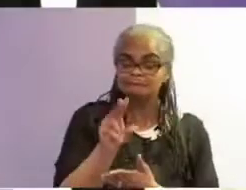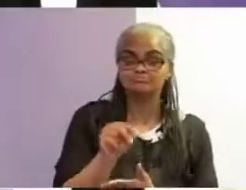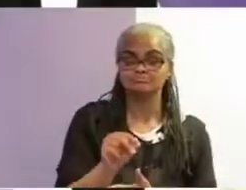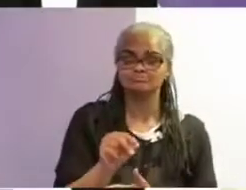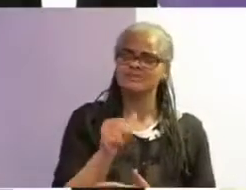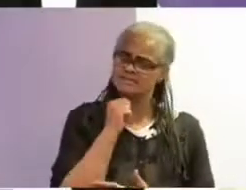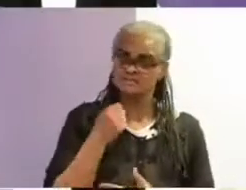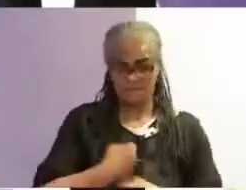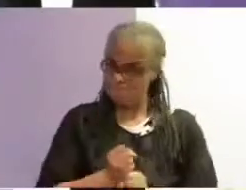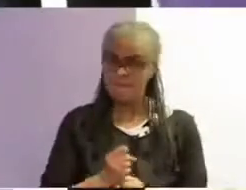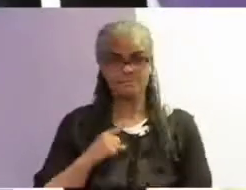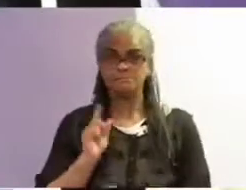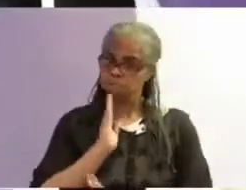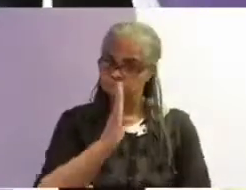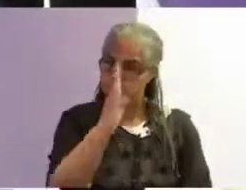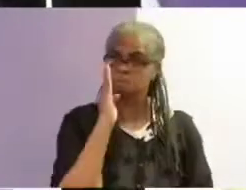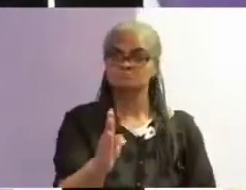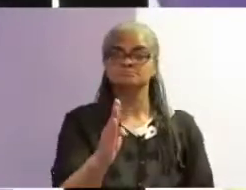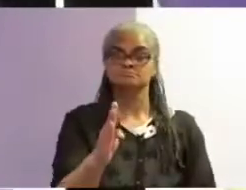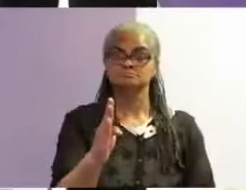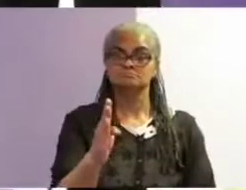cake. Sometimes